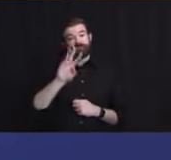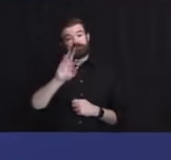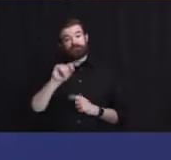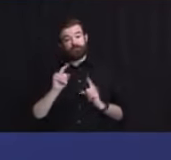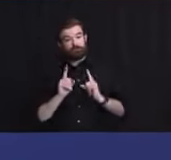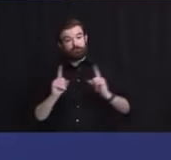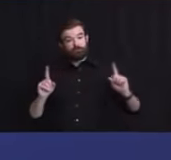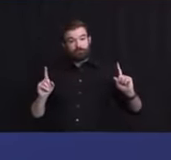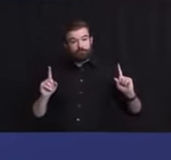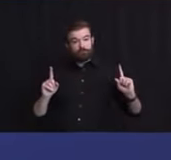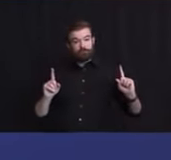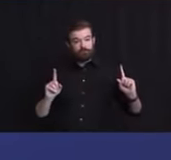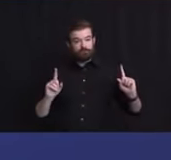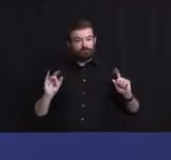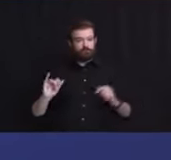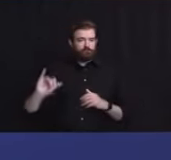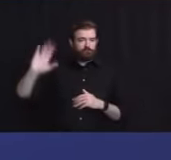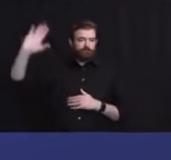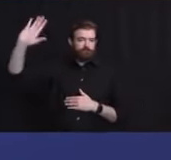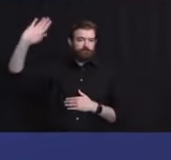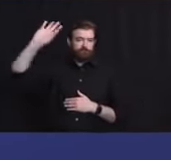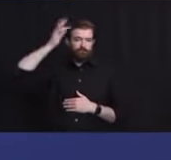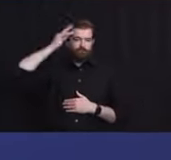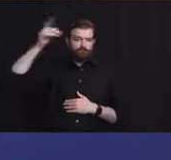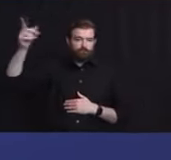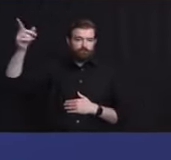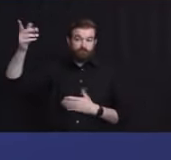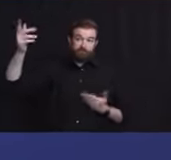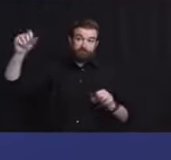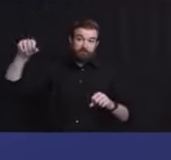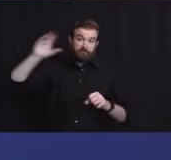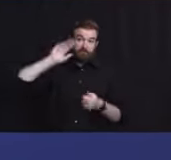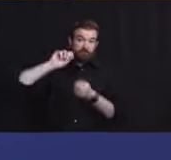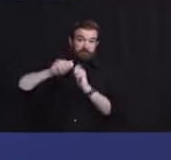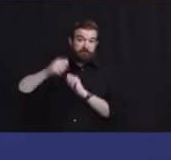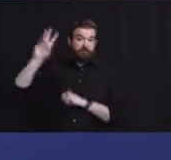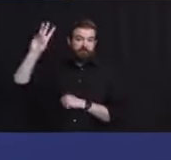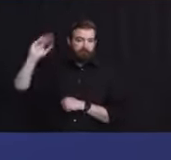could change. We do have capacity restrictions on the inside.